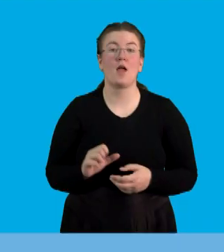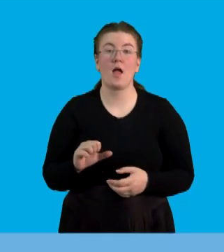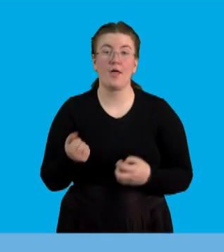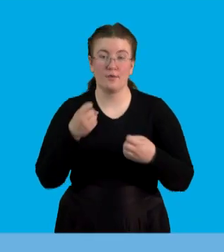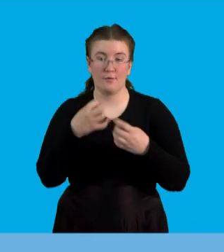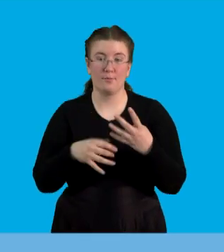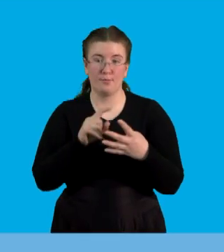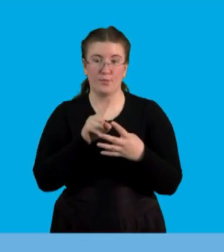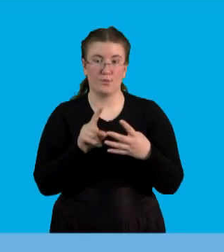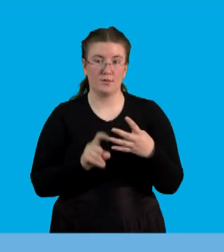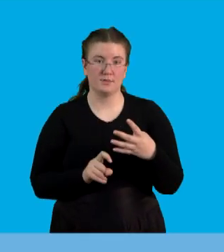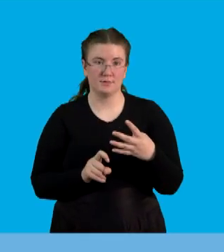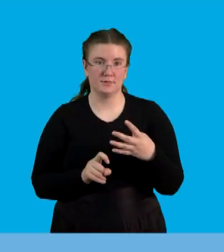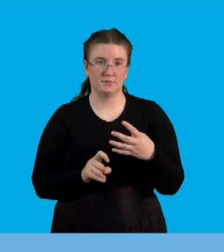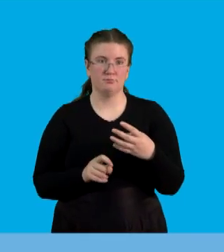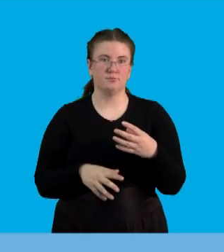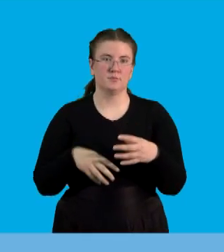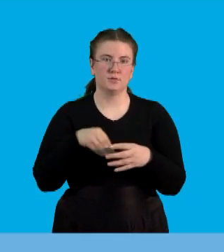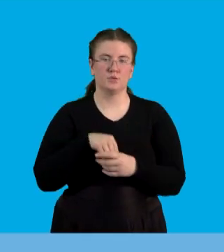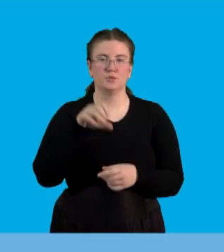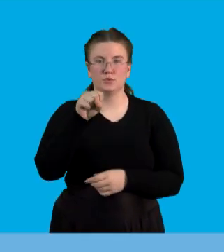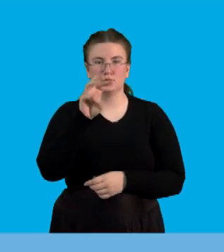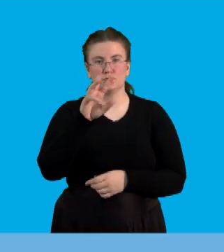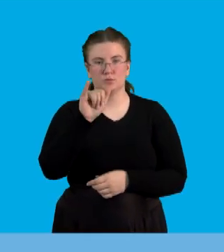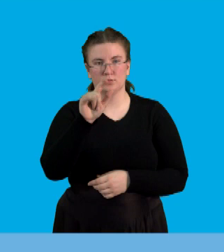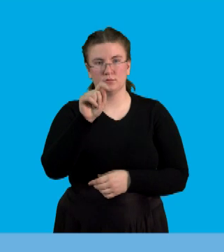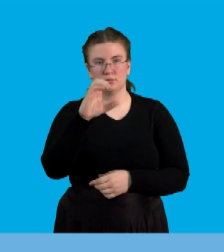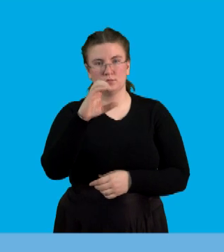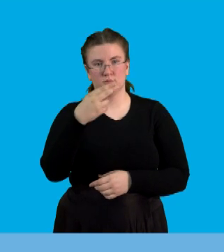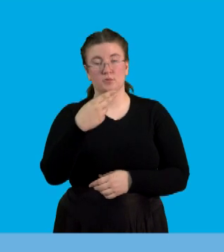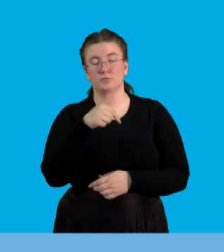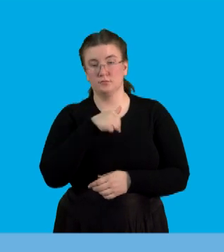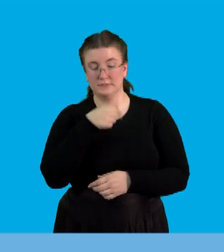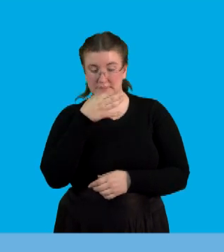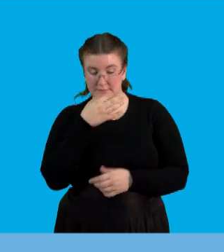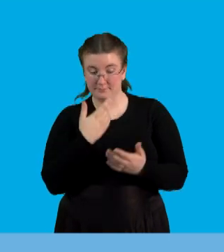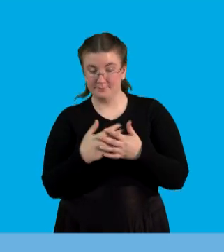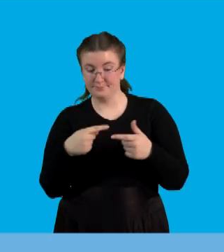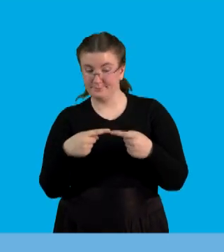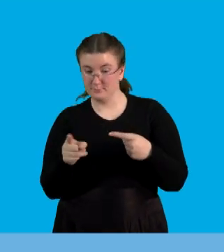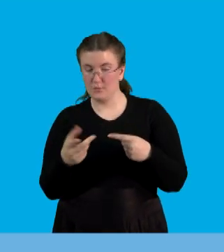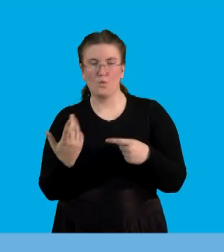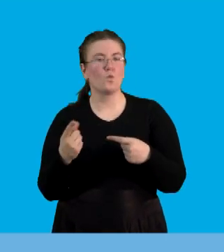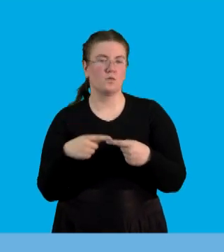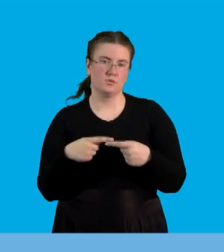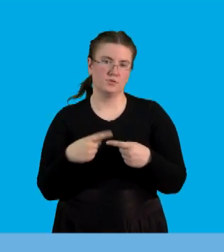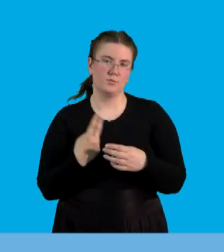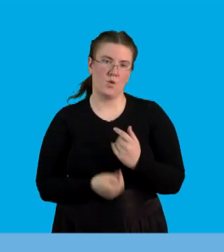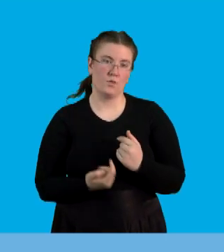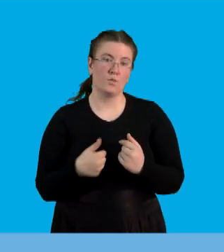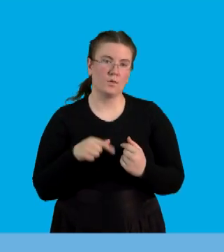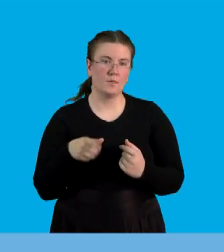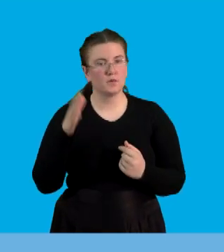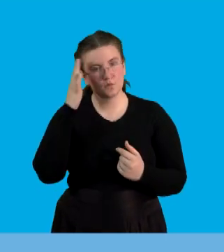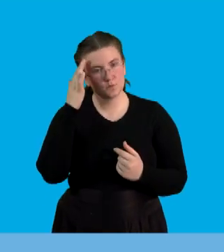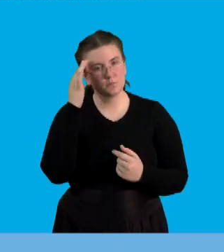other components of an electrical circuit, they include the switch. Now, the switch, as we have said, it can either be open or it